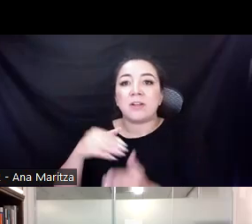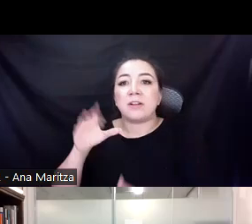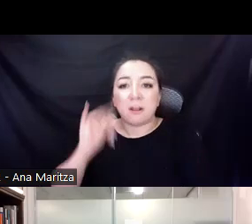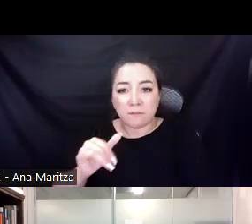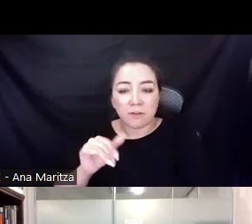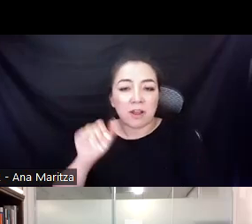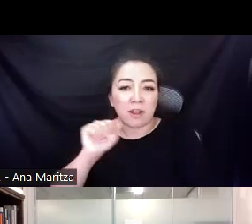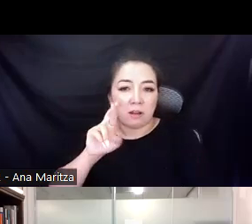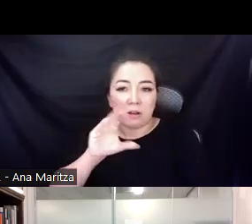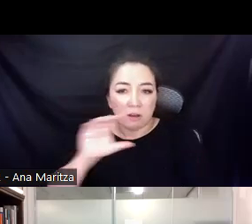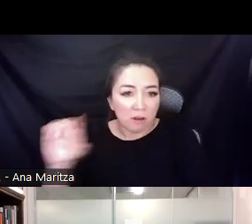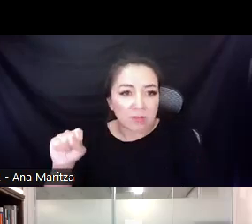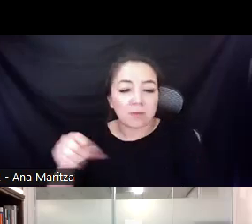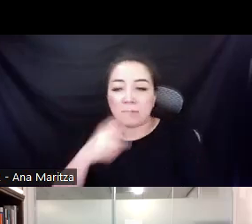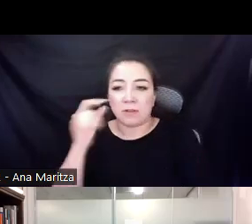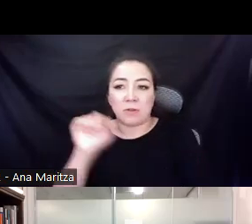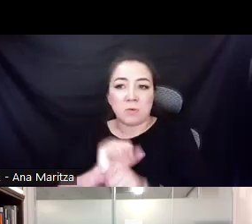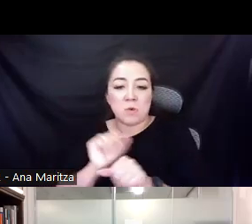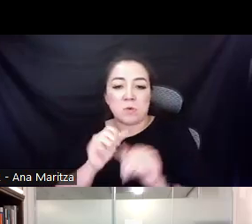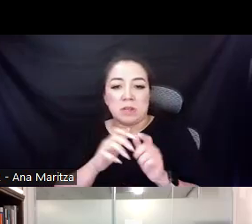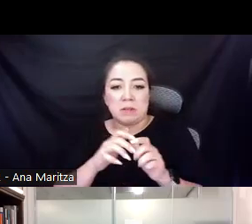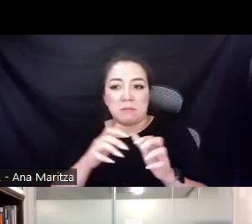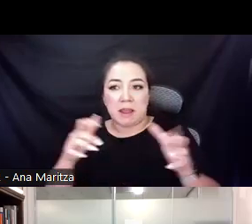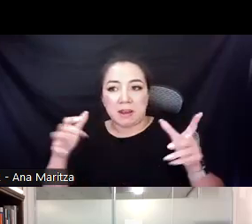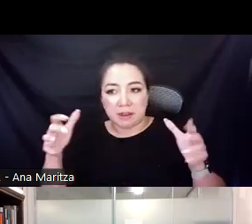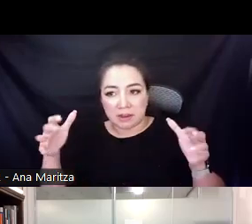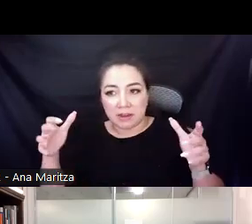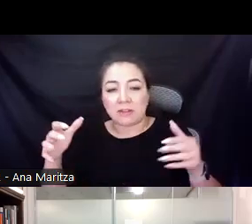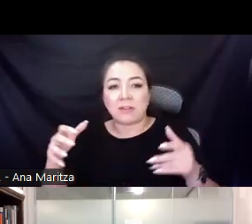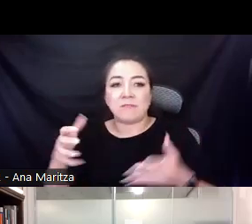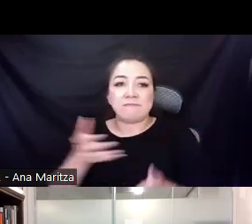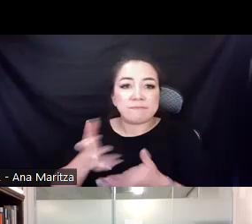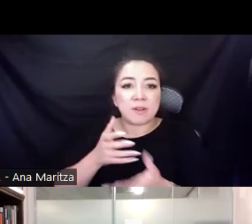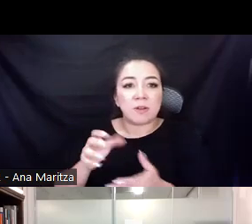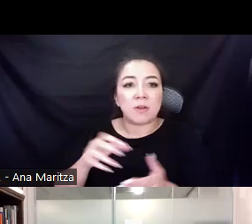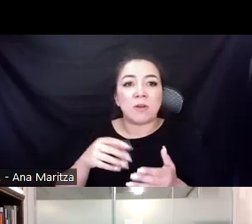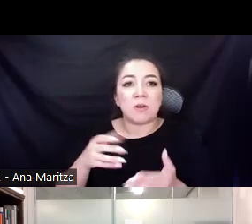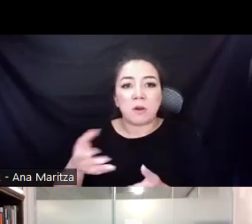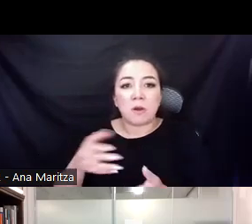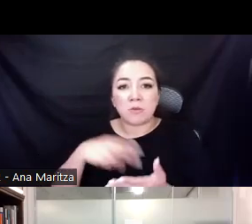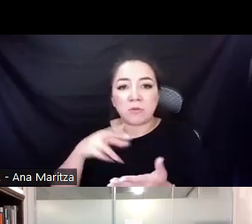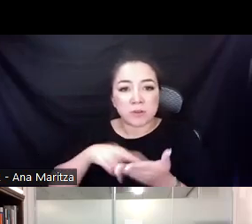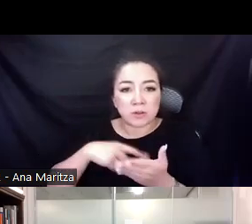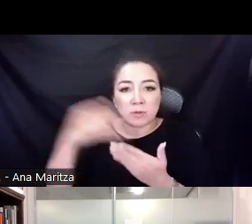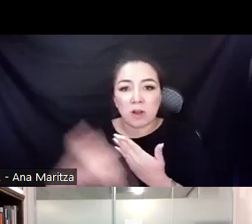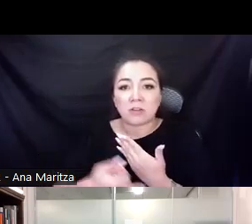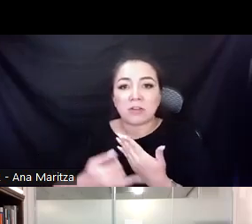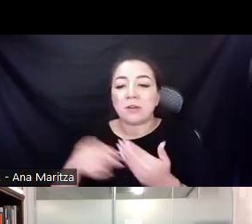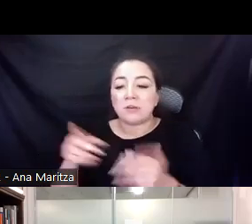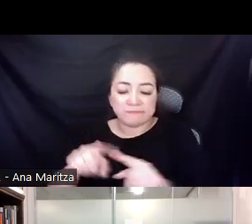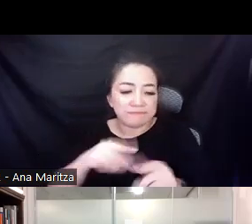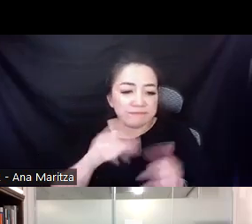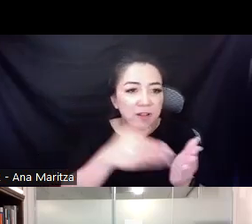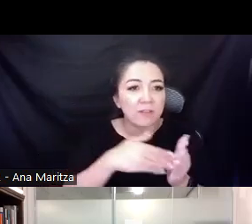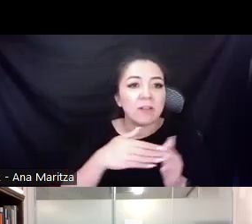the work of the centers was expanded to engage in cooperative research projects across the multiple centers. As an